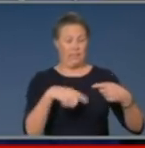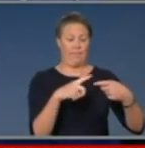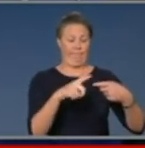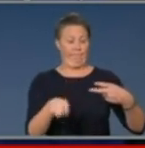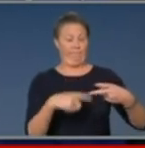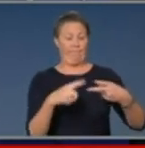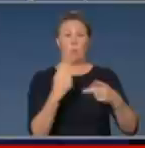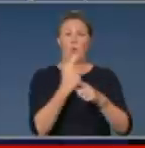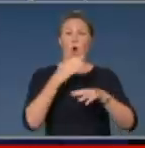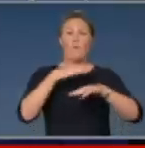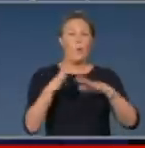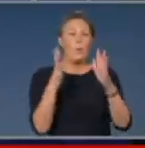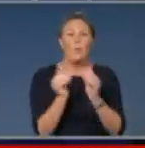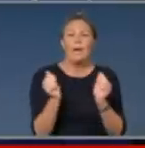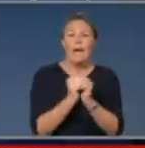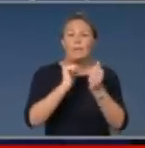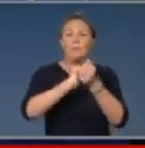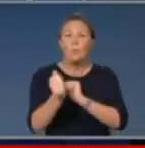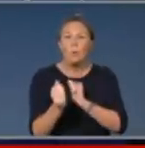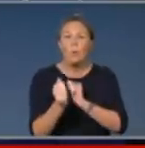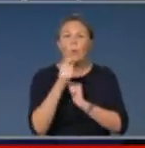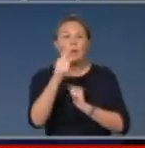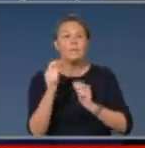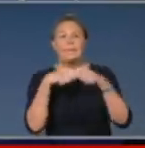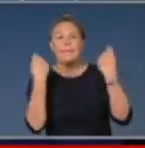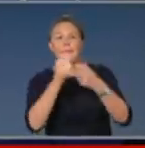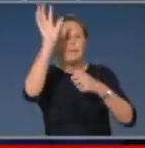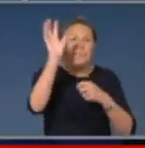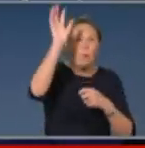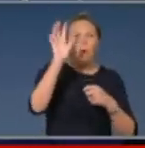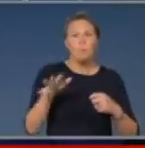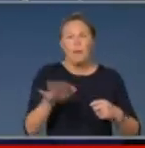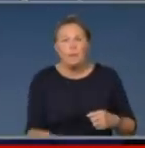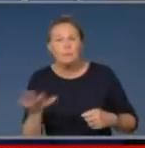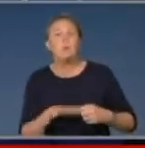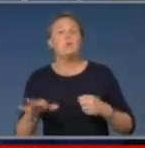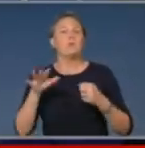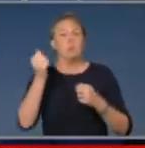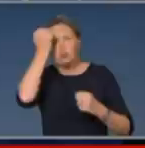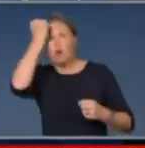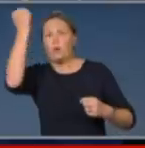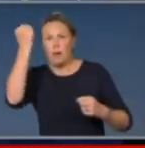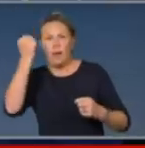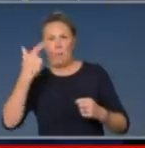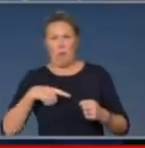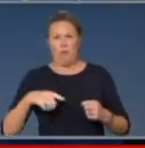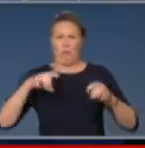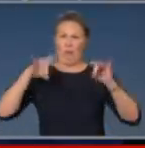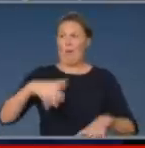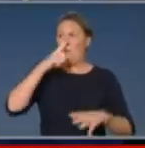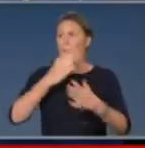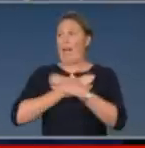community competitive sport level, that is such an important part of our way of life here in